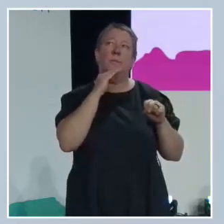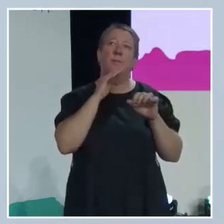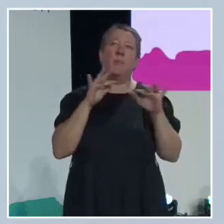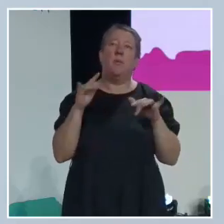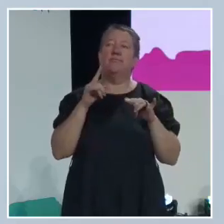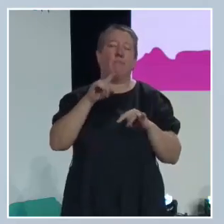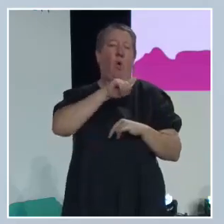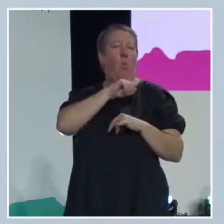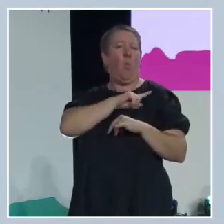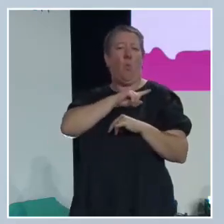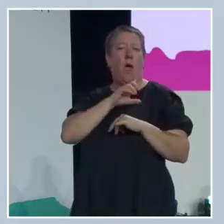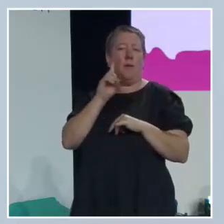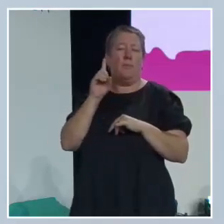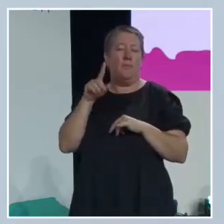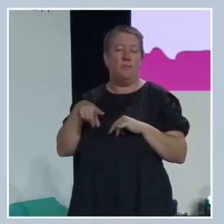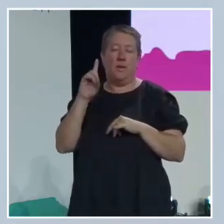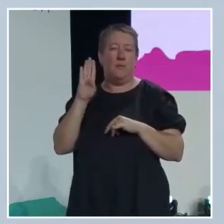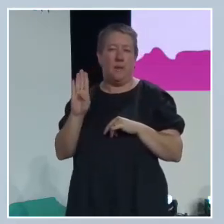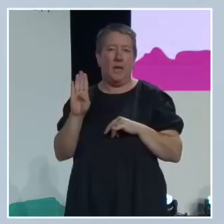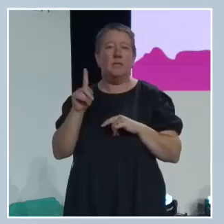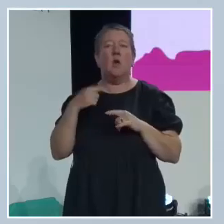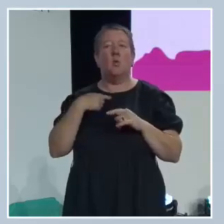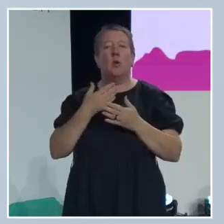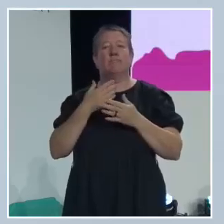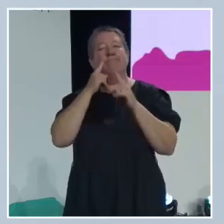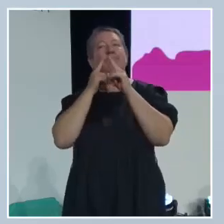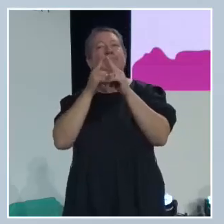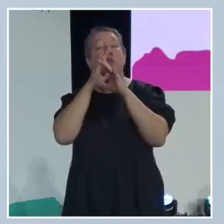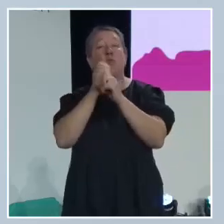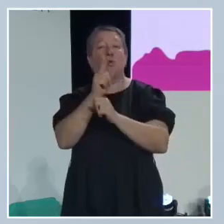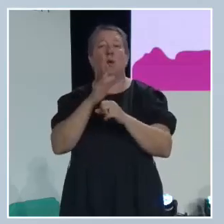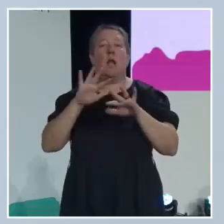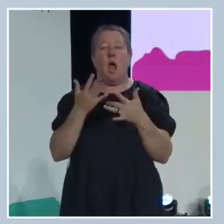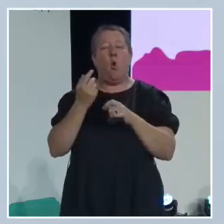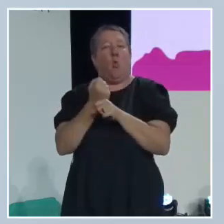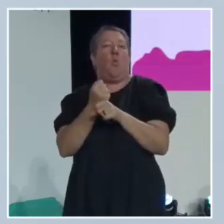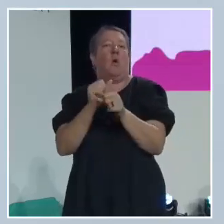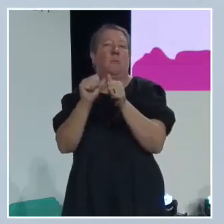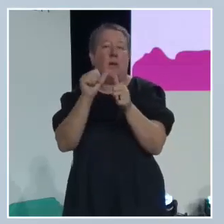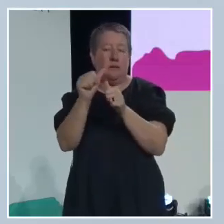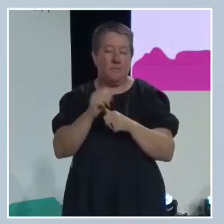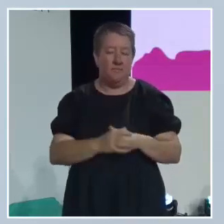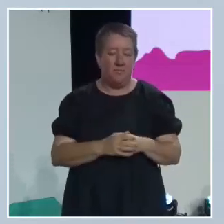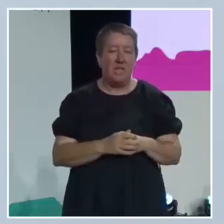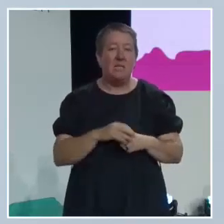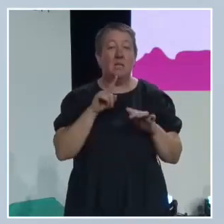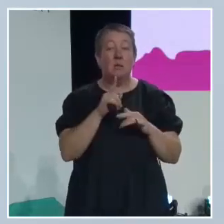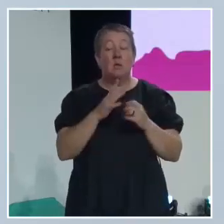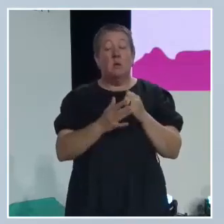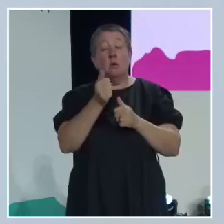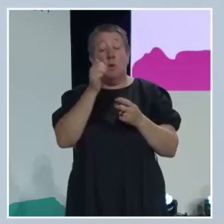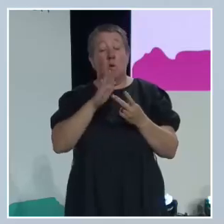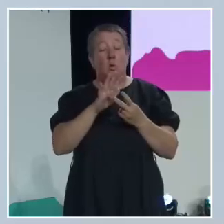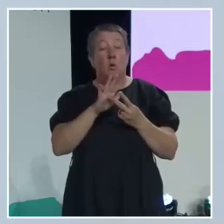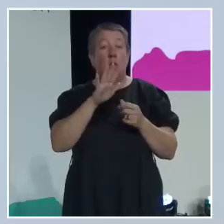need PDB, how we can make them work better. And then more importantly, we have